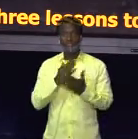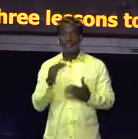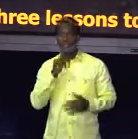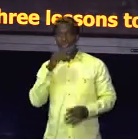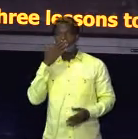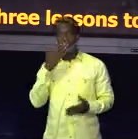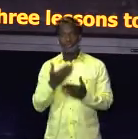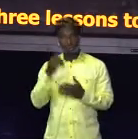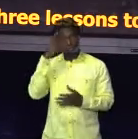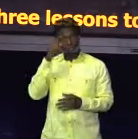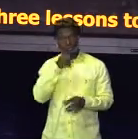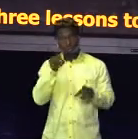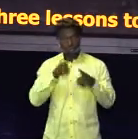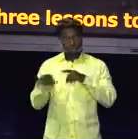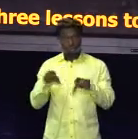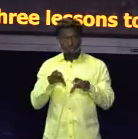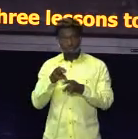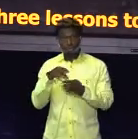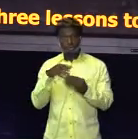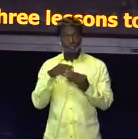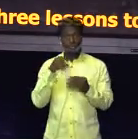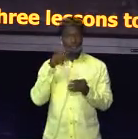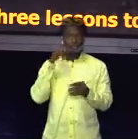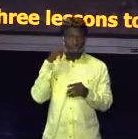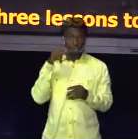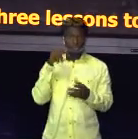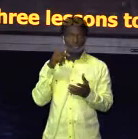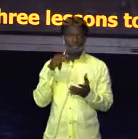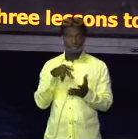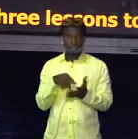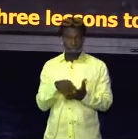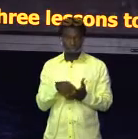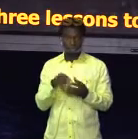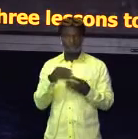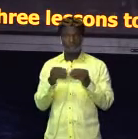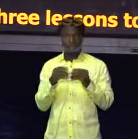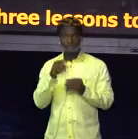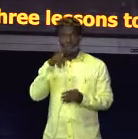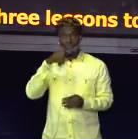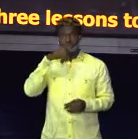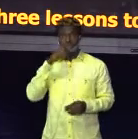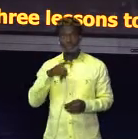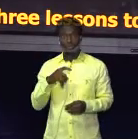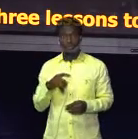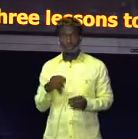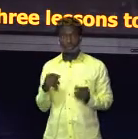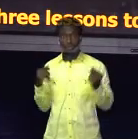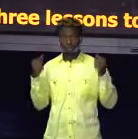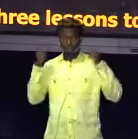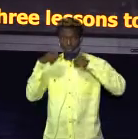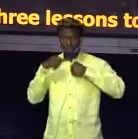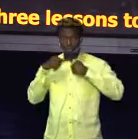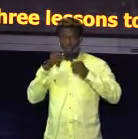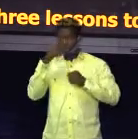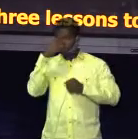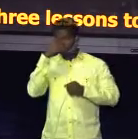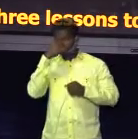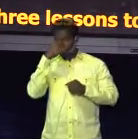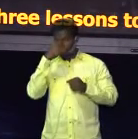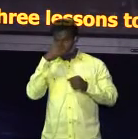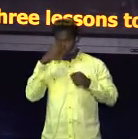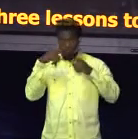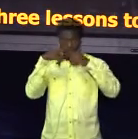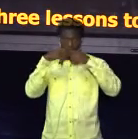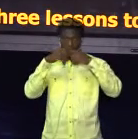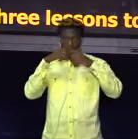do. Look at the sentences. You must wear a nose mask in public gathering. That is a rule. It